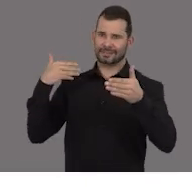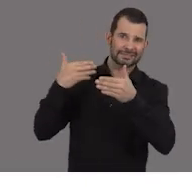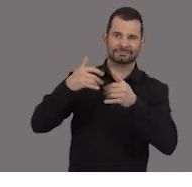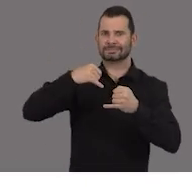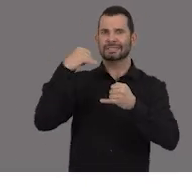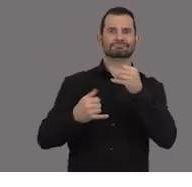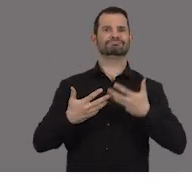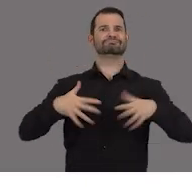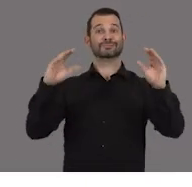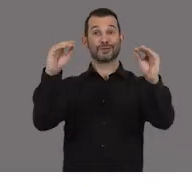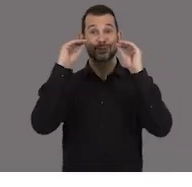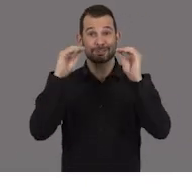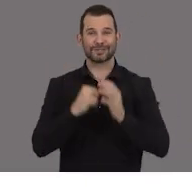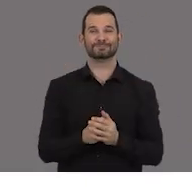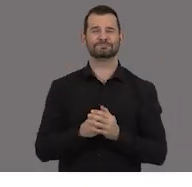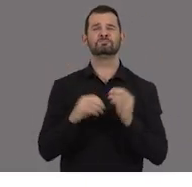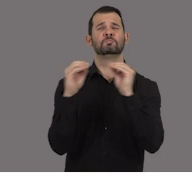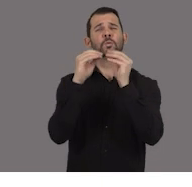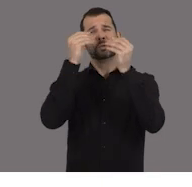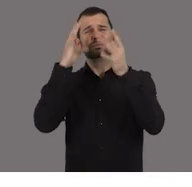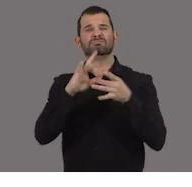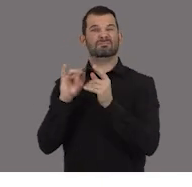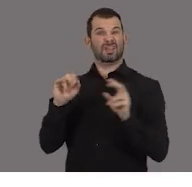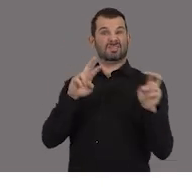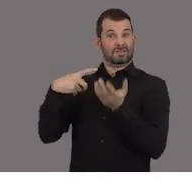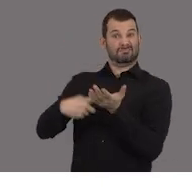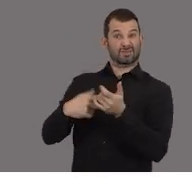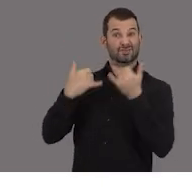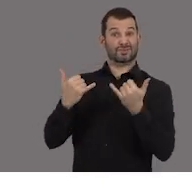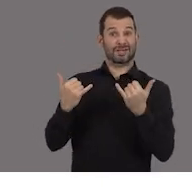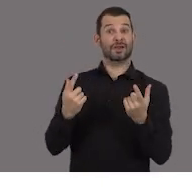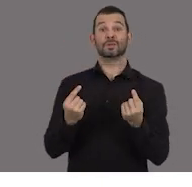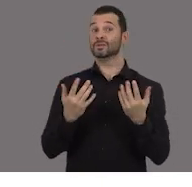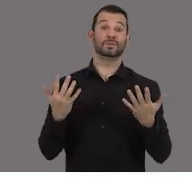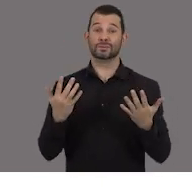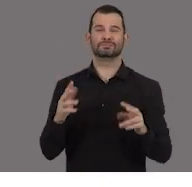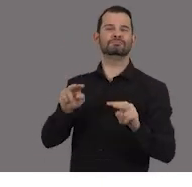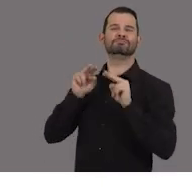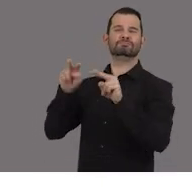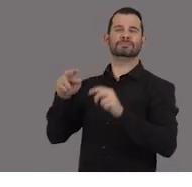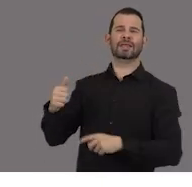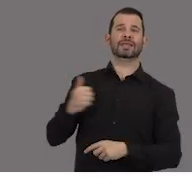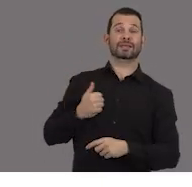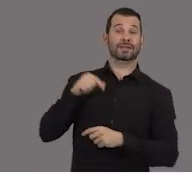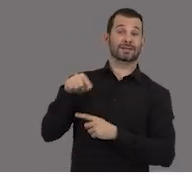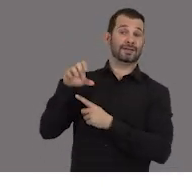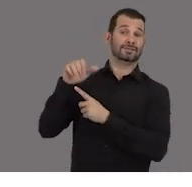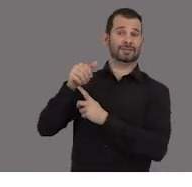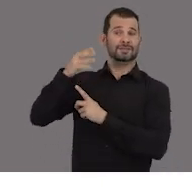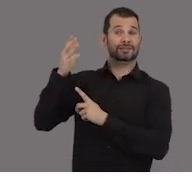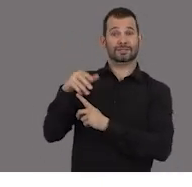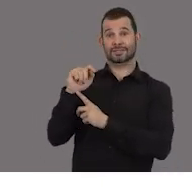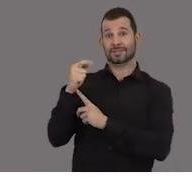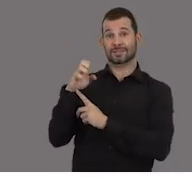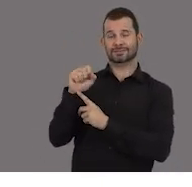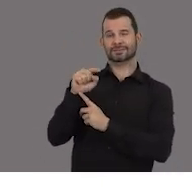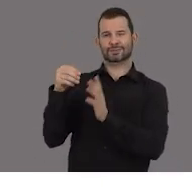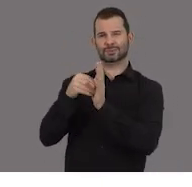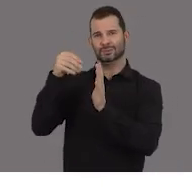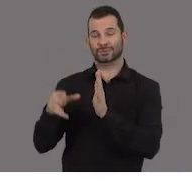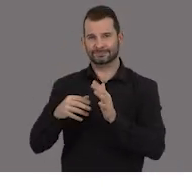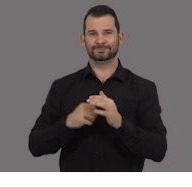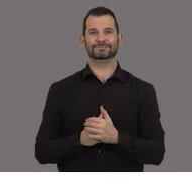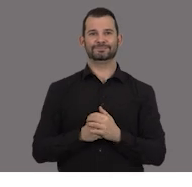reached the end of our webinar. For more information on the topics discussed today, visit